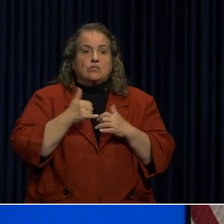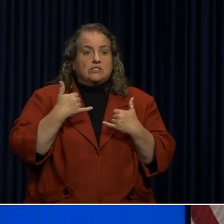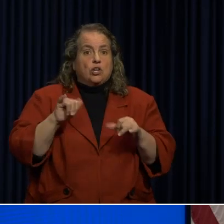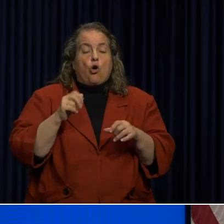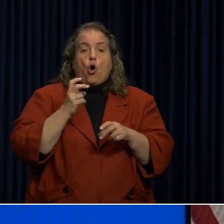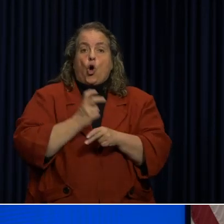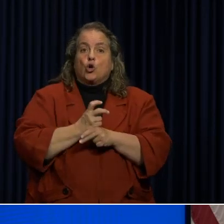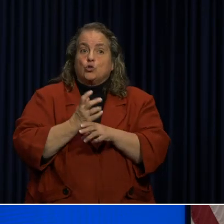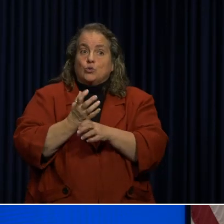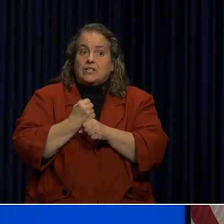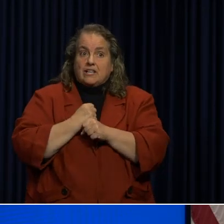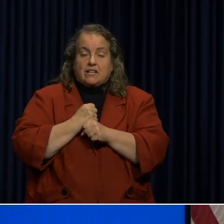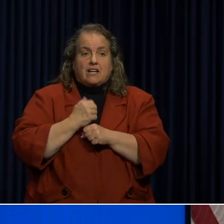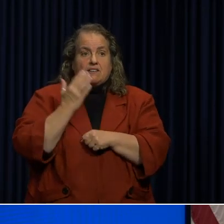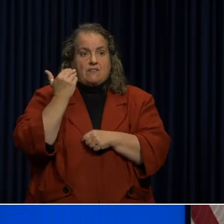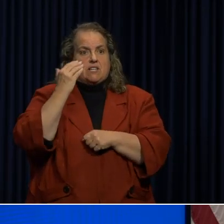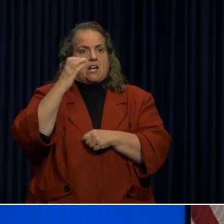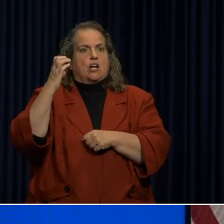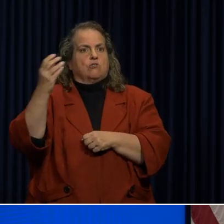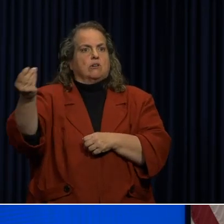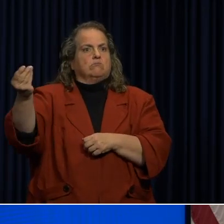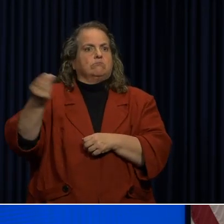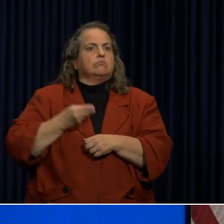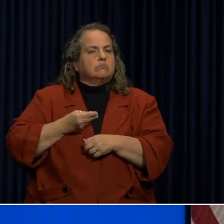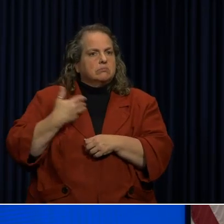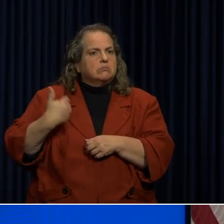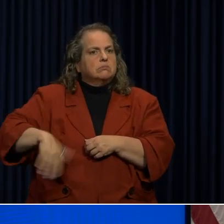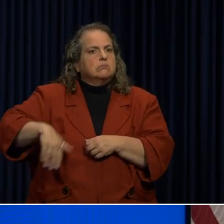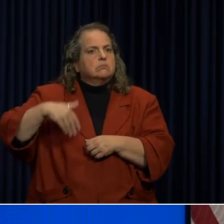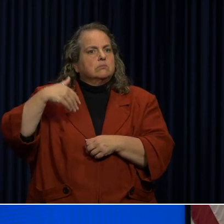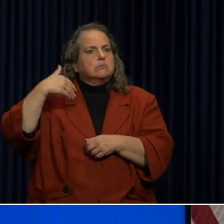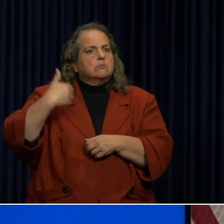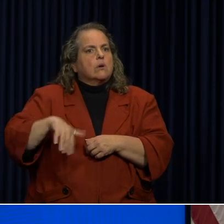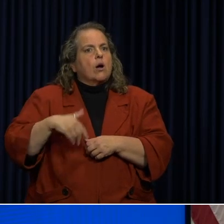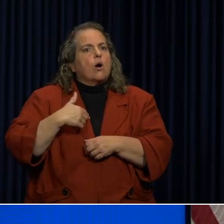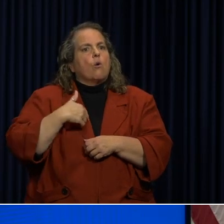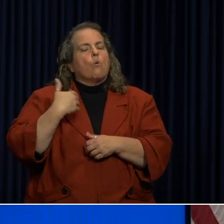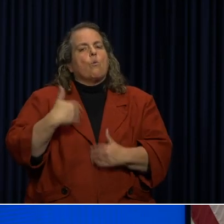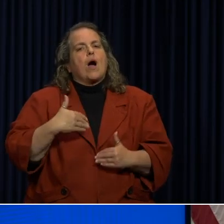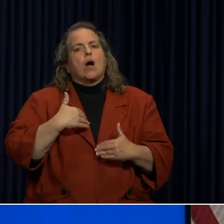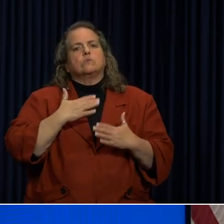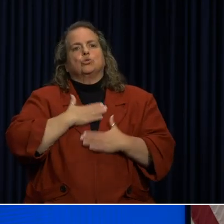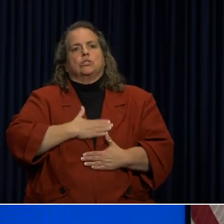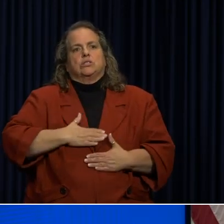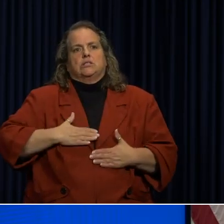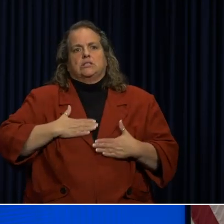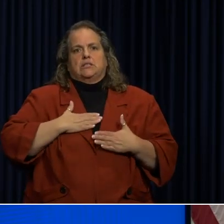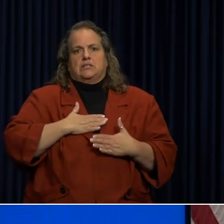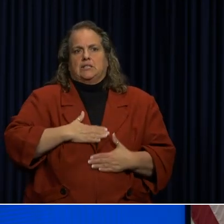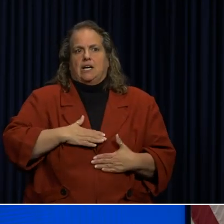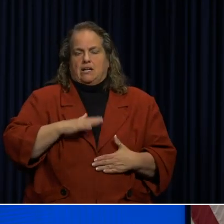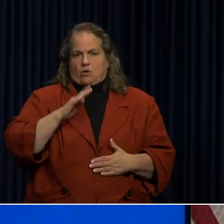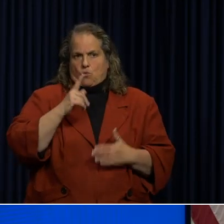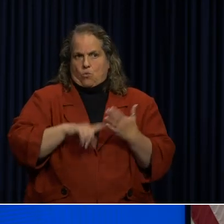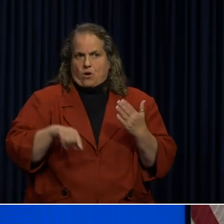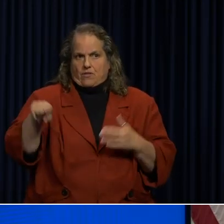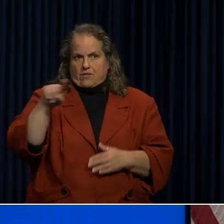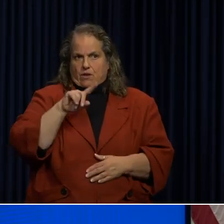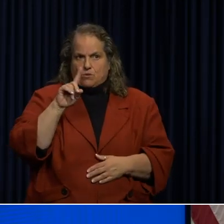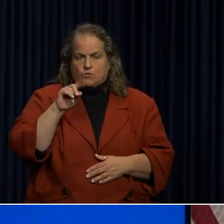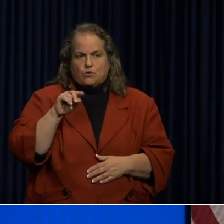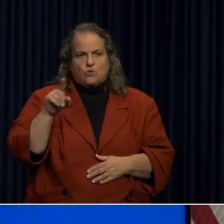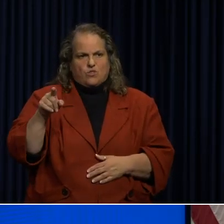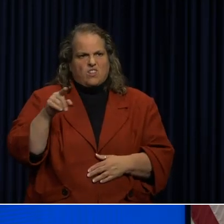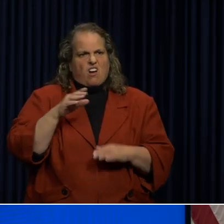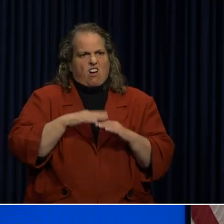get them. 1,500 additional is a big deal. We really appreciate what they do. They're on the